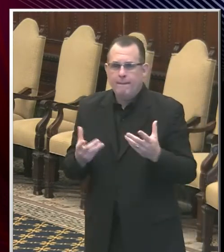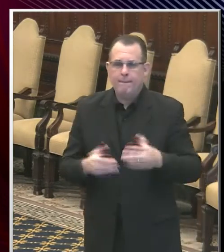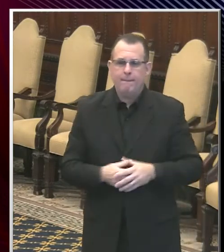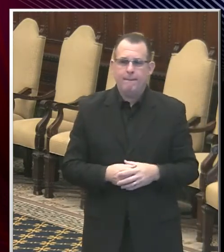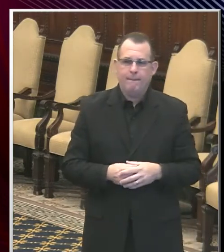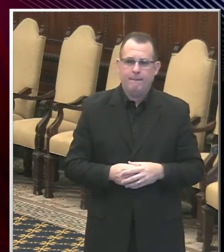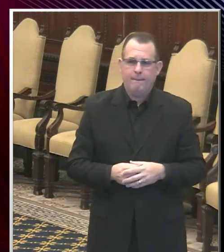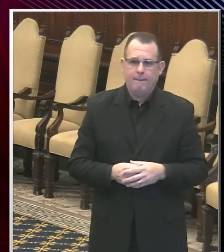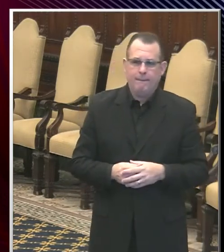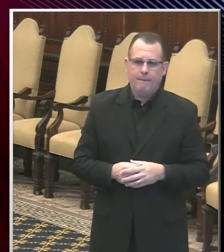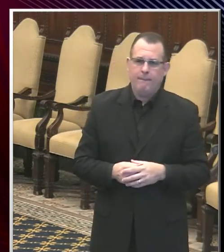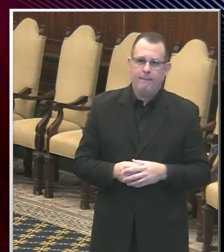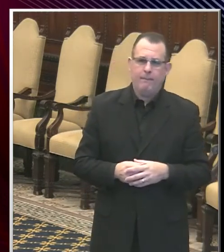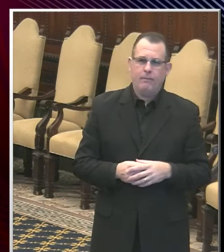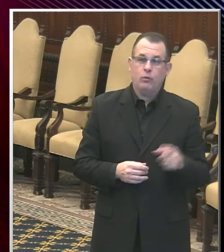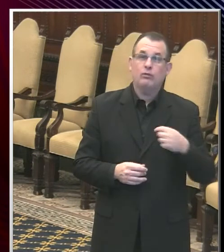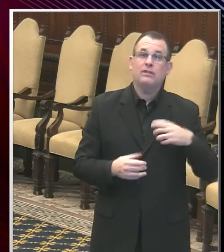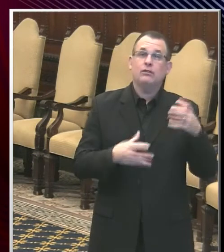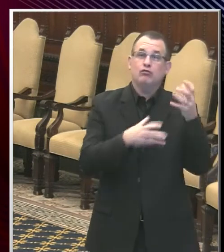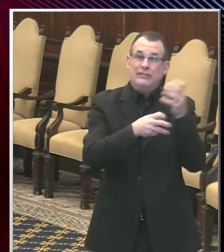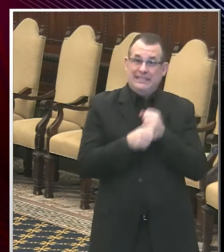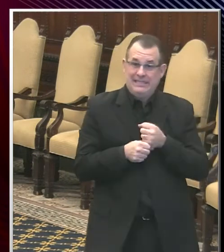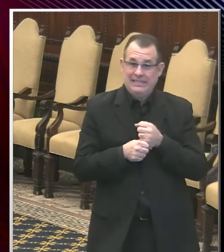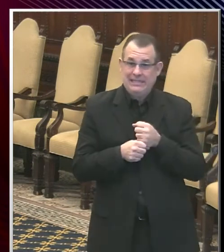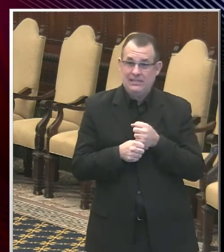So we've received